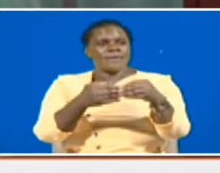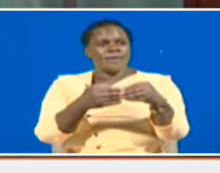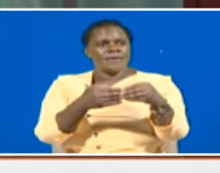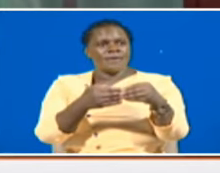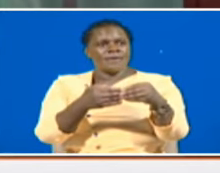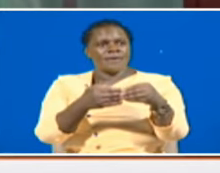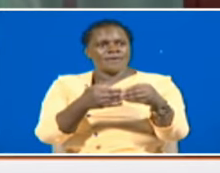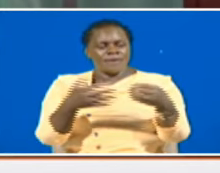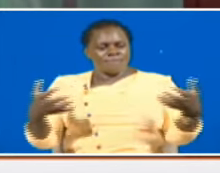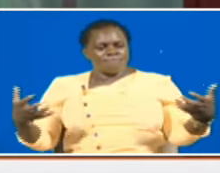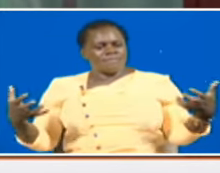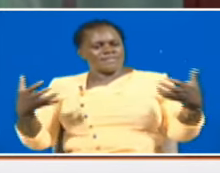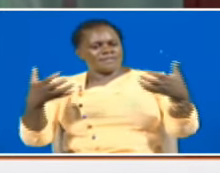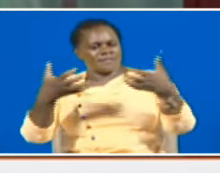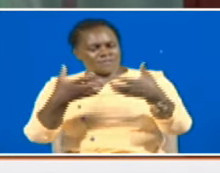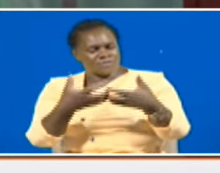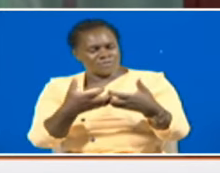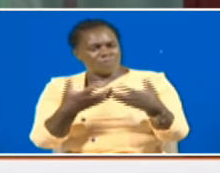the integration,